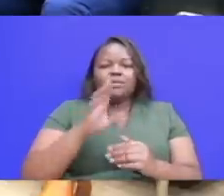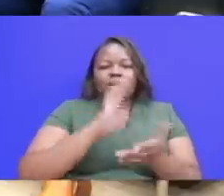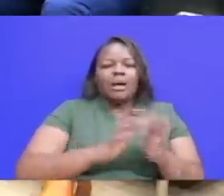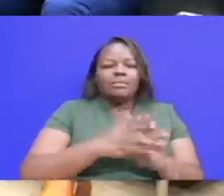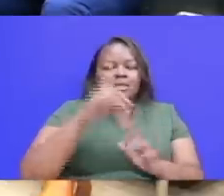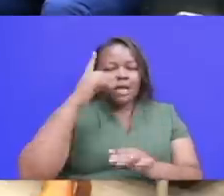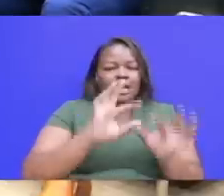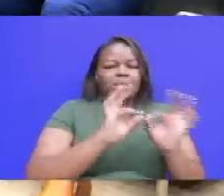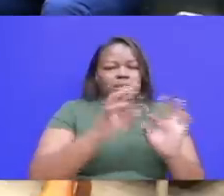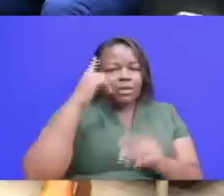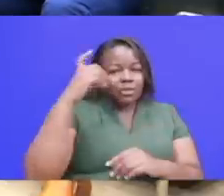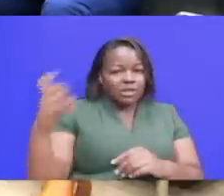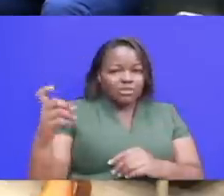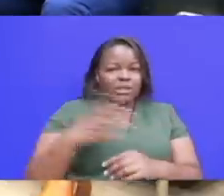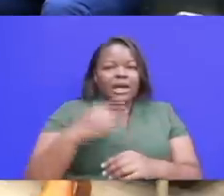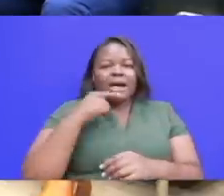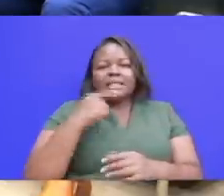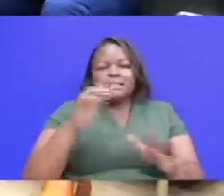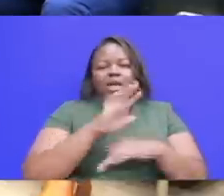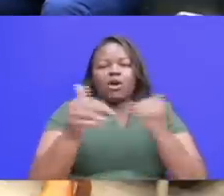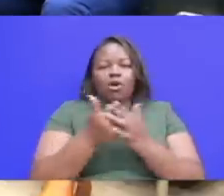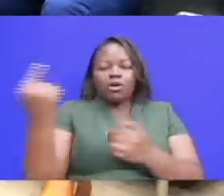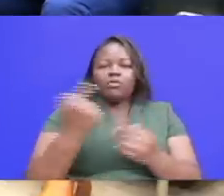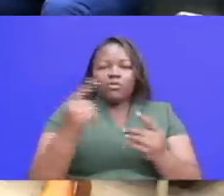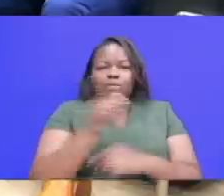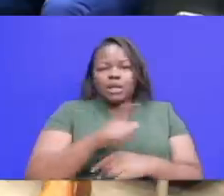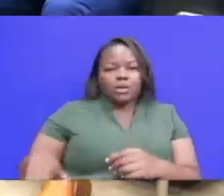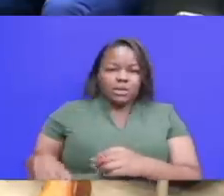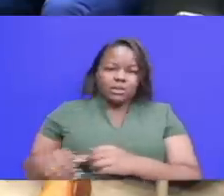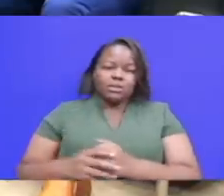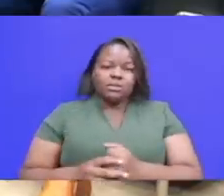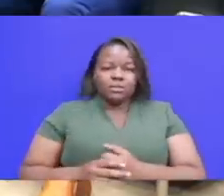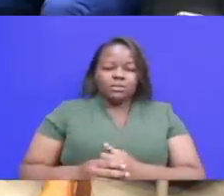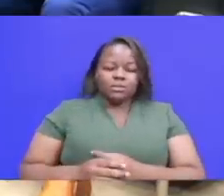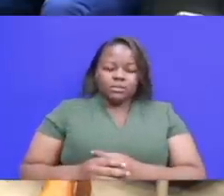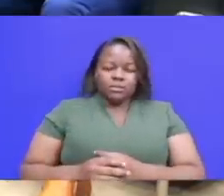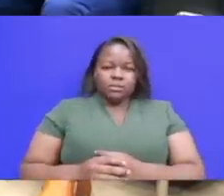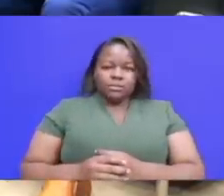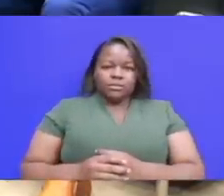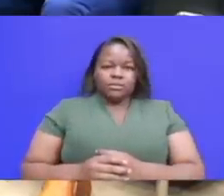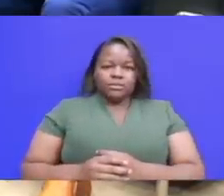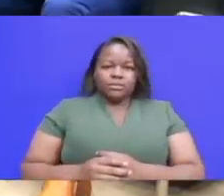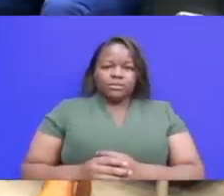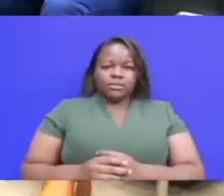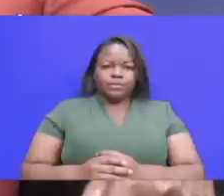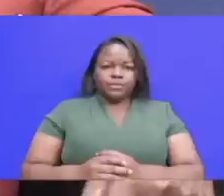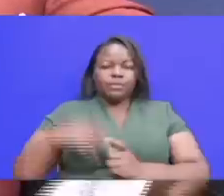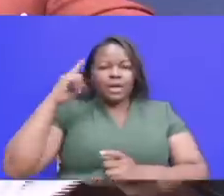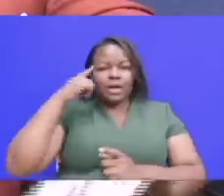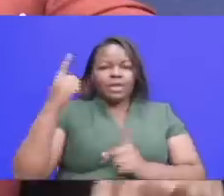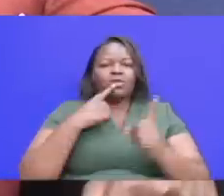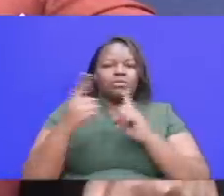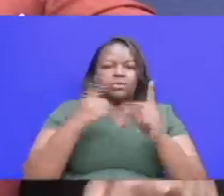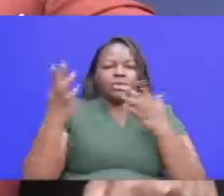dreams interpreted mm-hmm. comes from the Lord. What lessons do we learn on both? Okay. So I think you've touched majorly on chapter 39. So